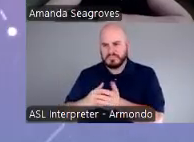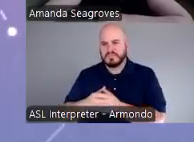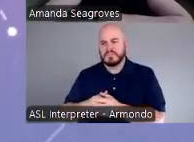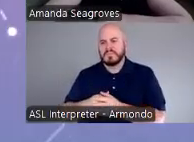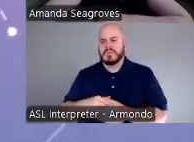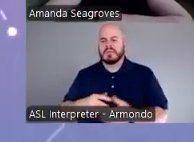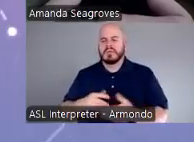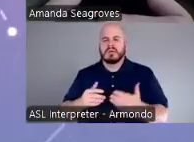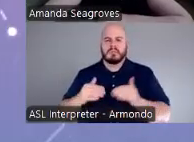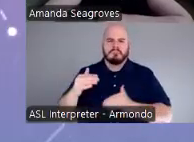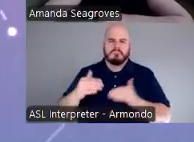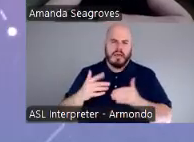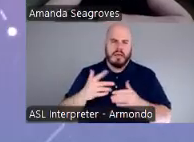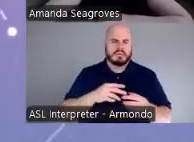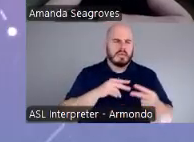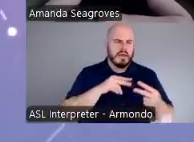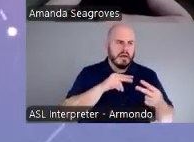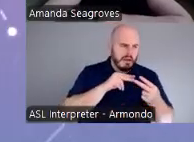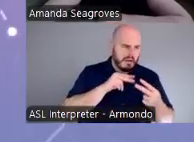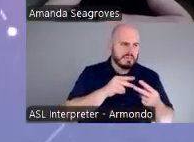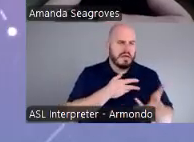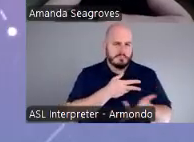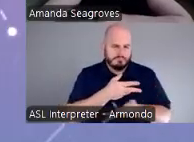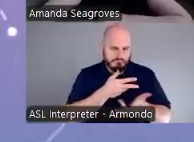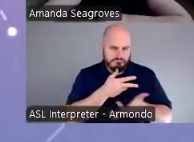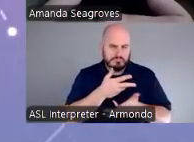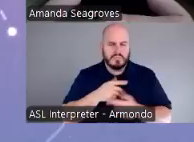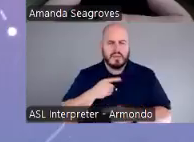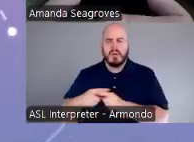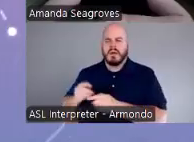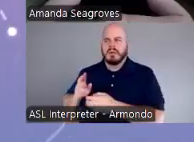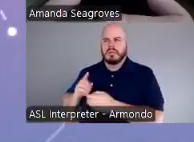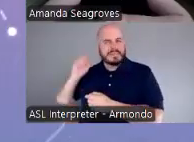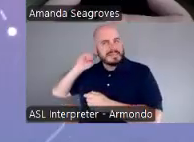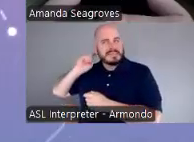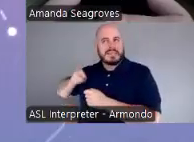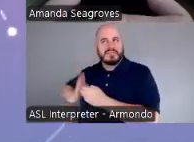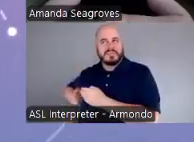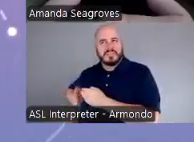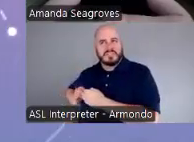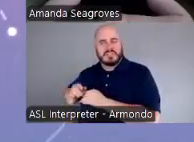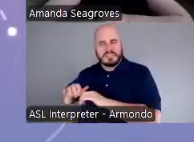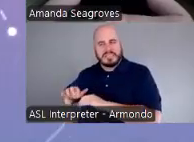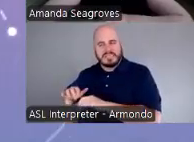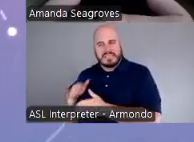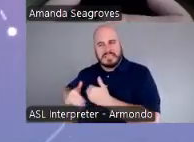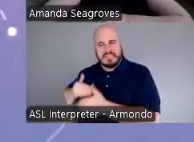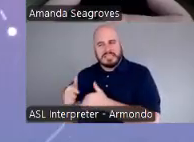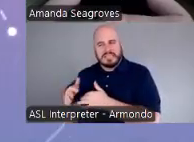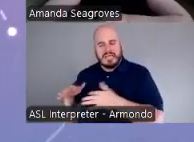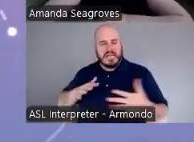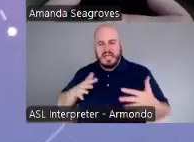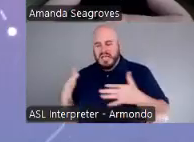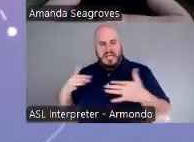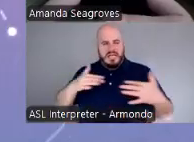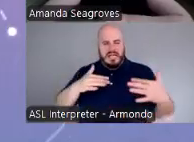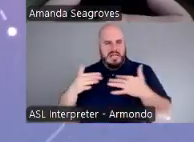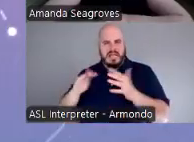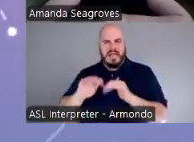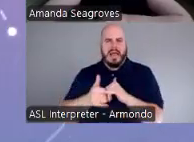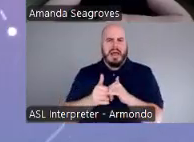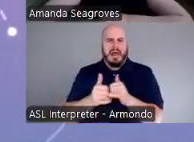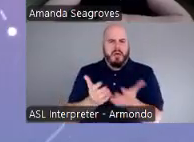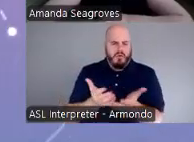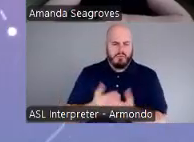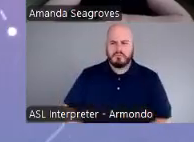the need to build rapport by maintaining eye contact, engaging in conversation, and being fully present with the patient, as Charlie described?